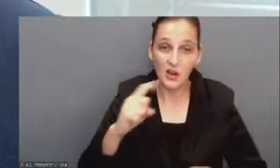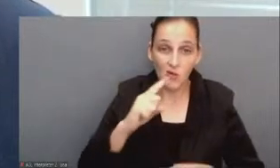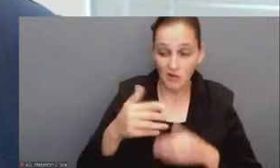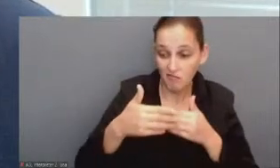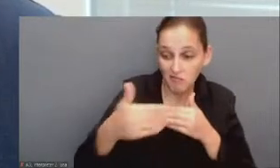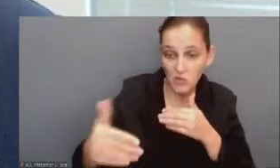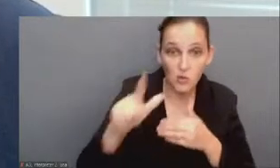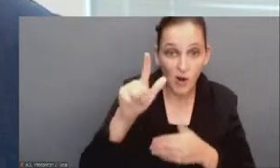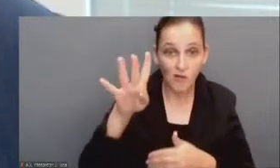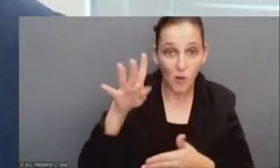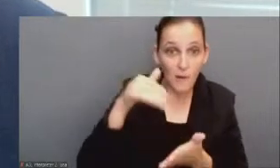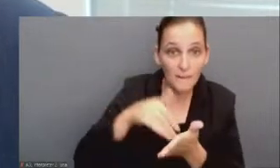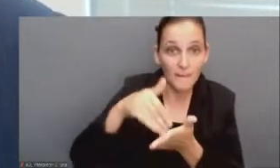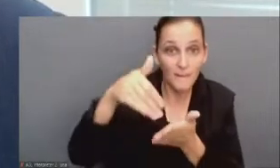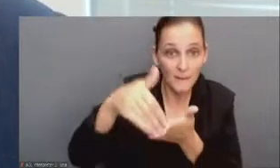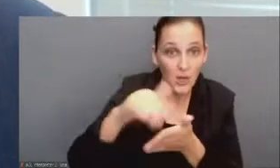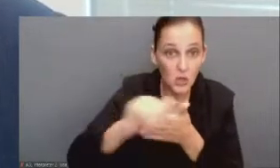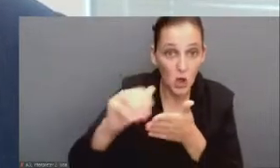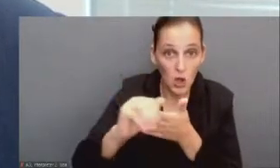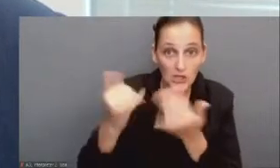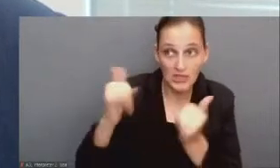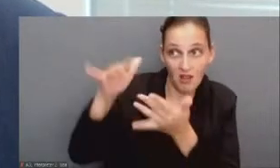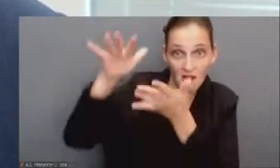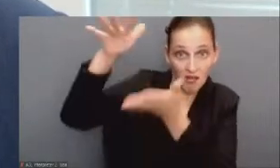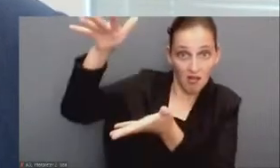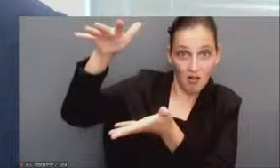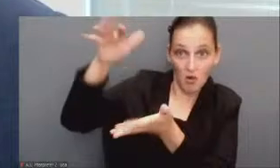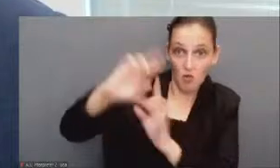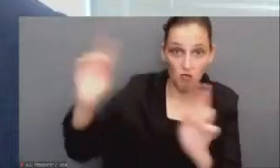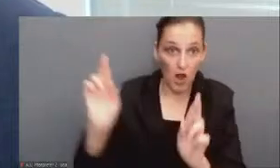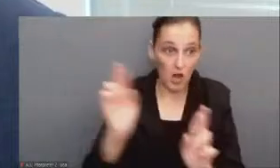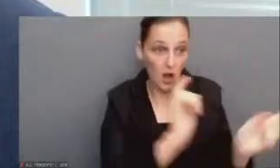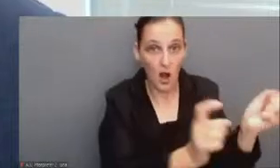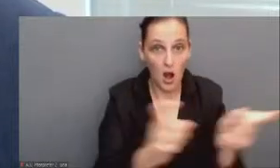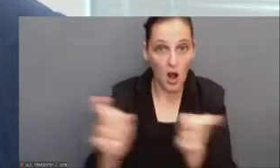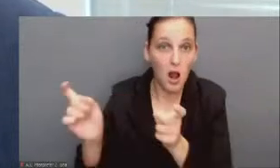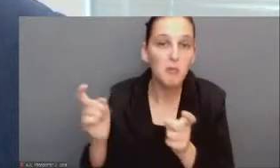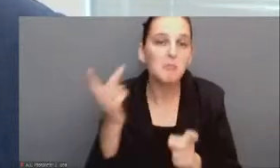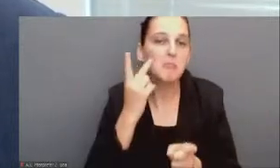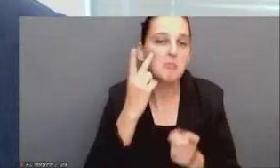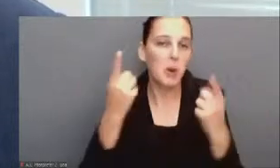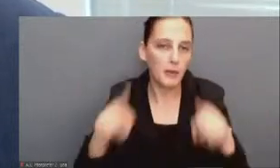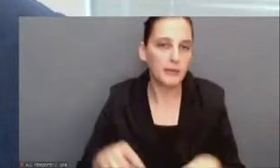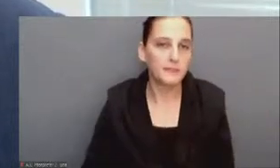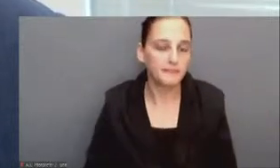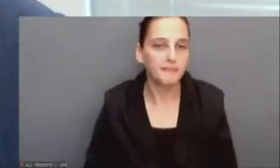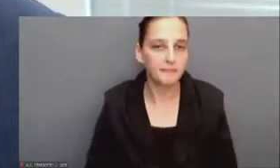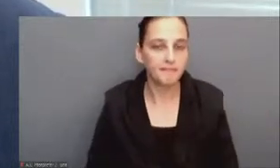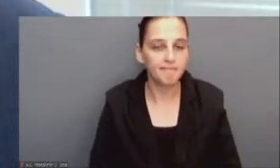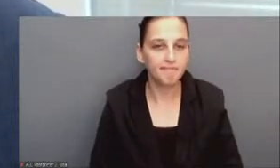needs to be distributed left in provider relief funds. And so we'll see what happens.